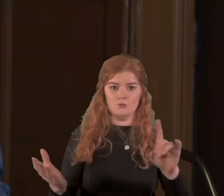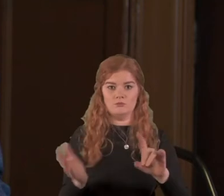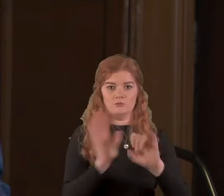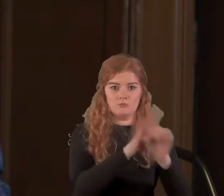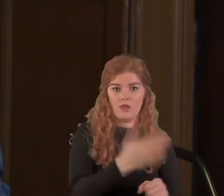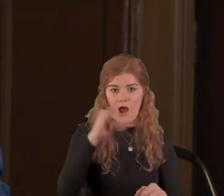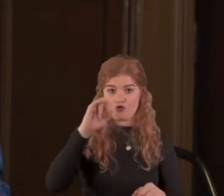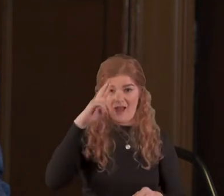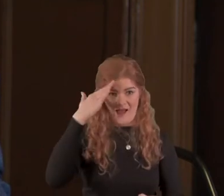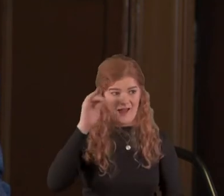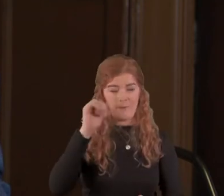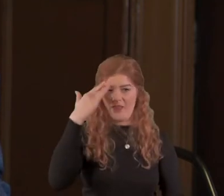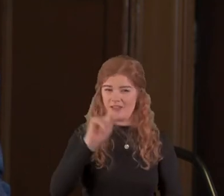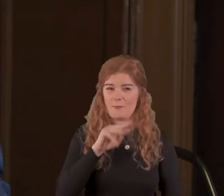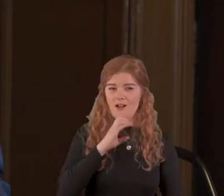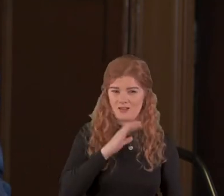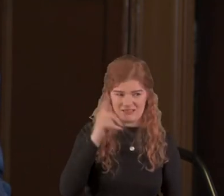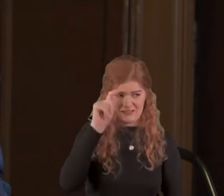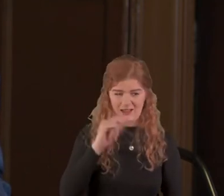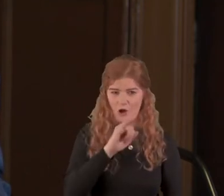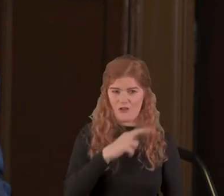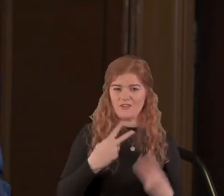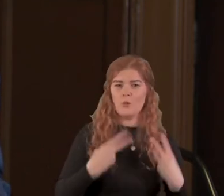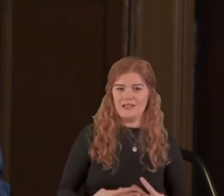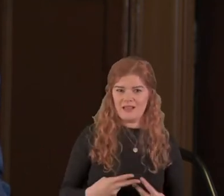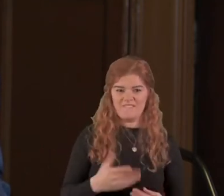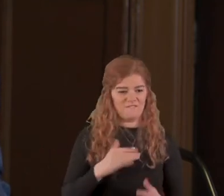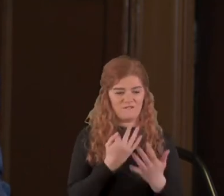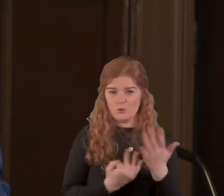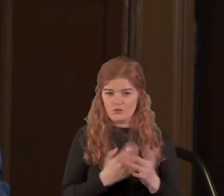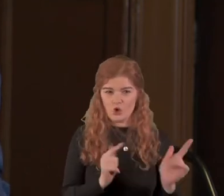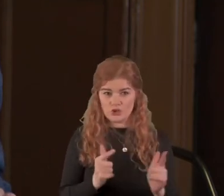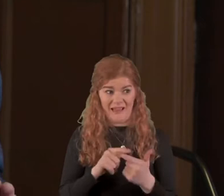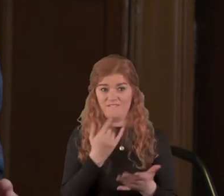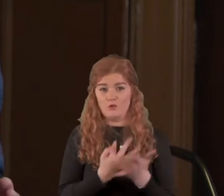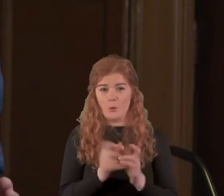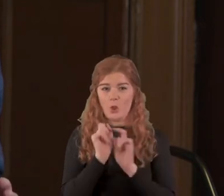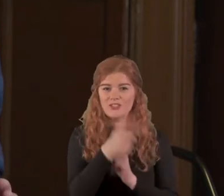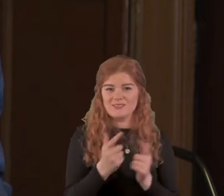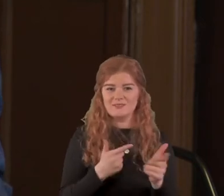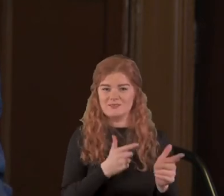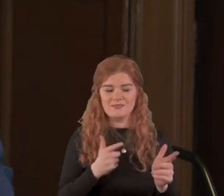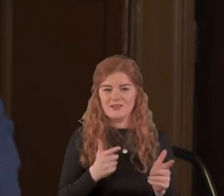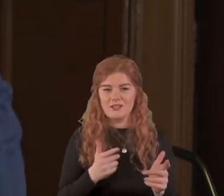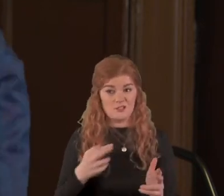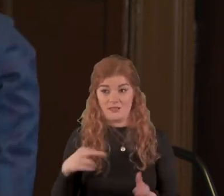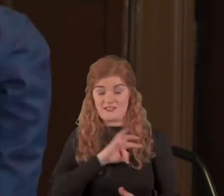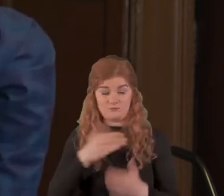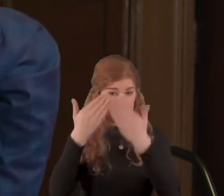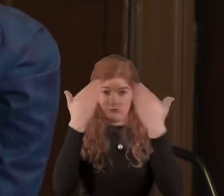IRA was in a very weak position. They had very few guns, and they had very few bullets for their guns. Now,